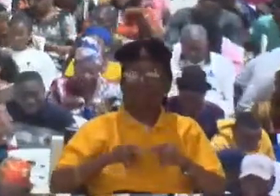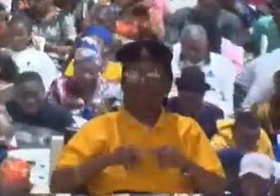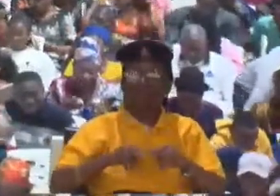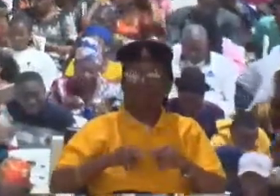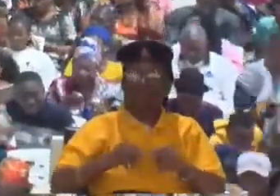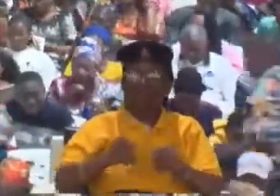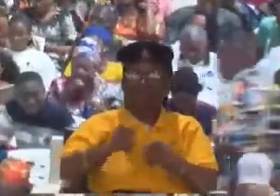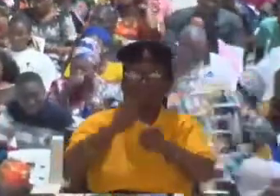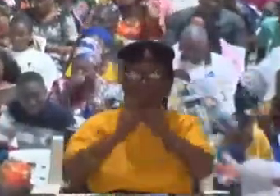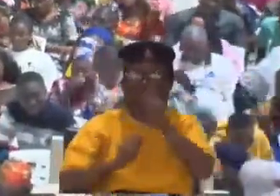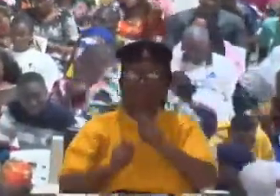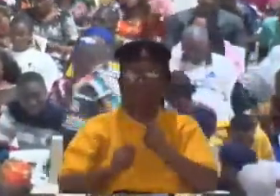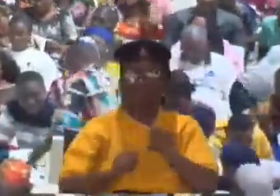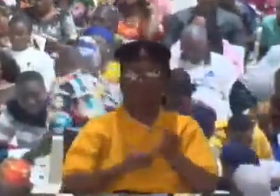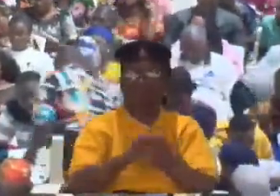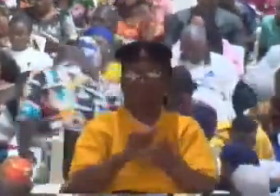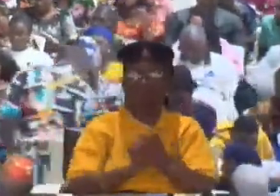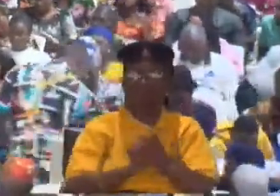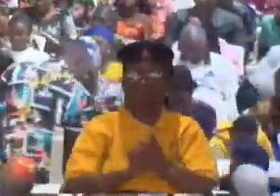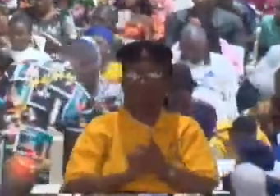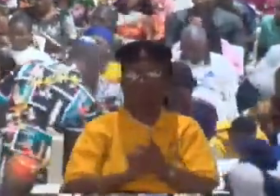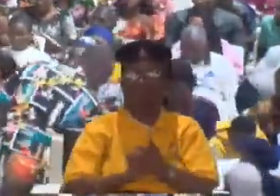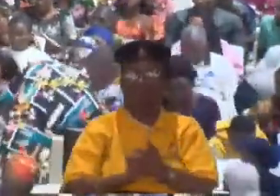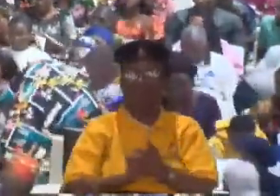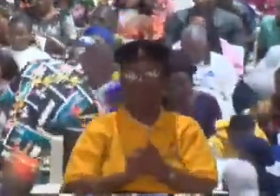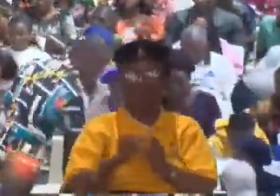except those who are born in the month of